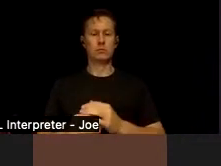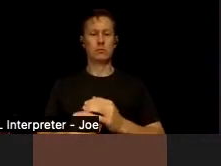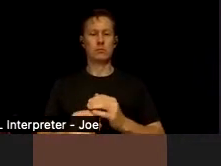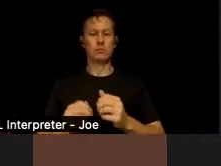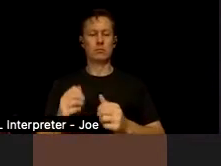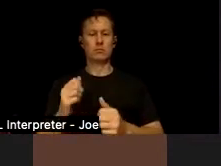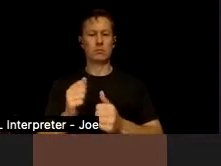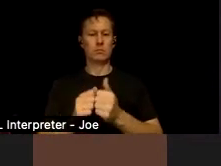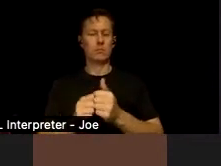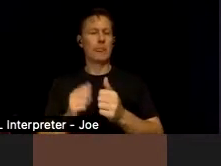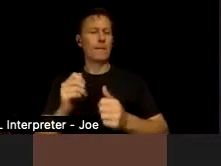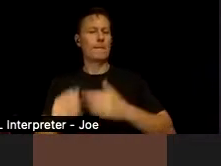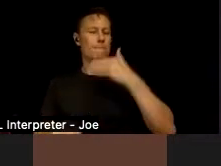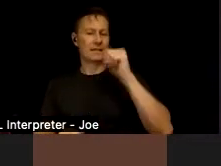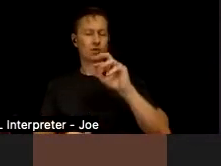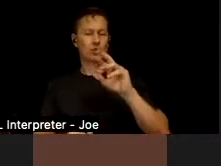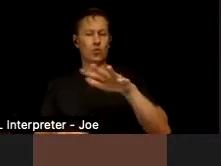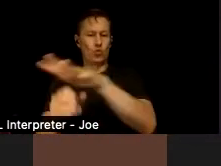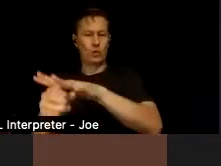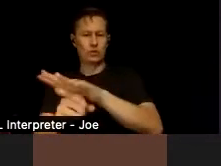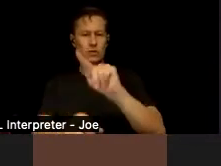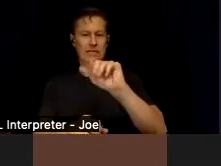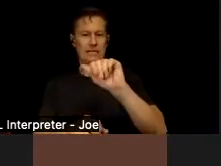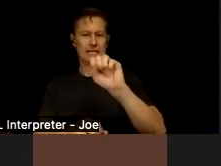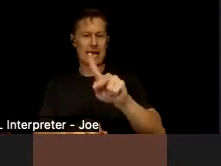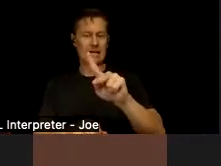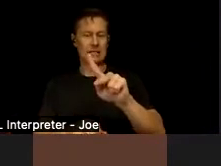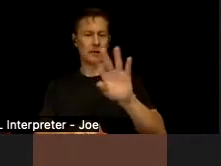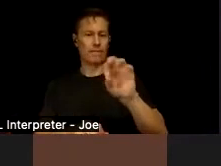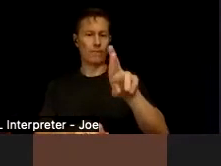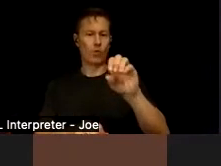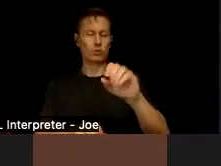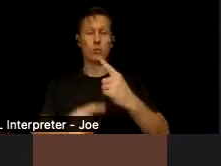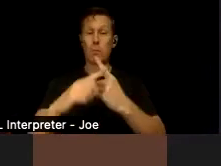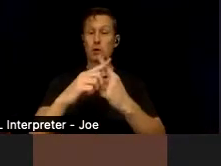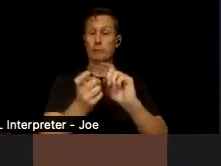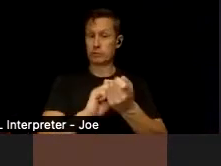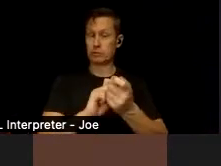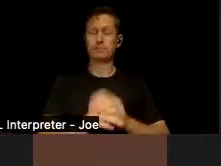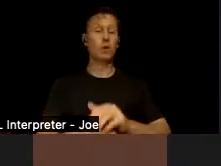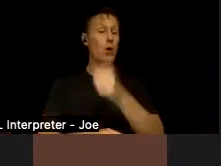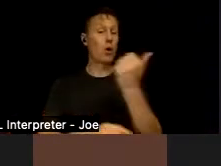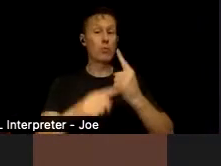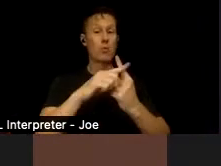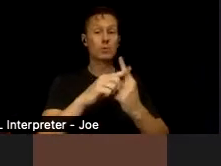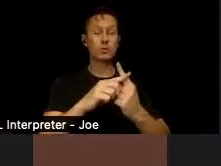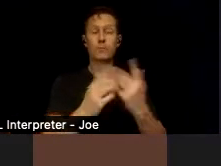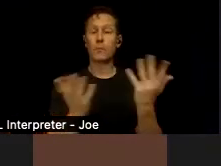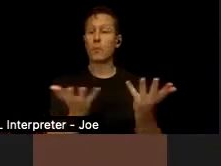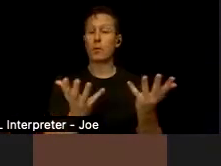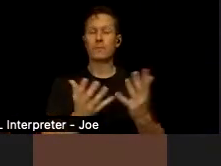task forces as a USAR. So that's a real positive change. Another positive change was the communication